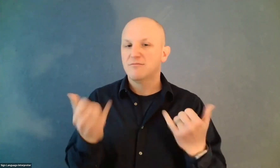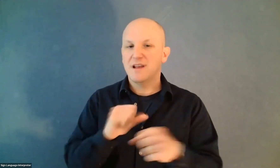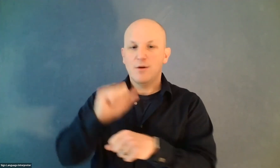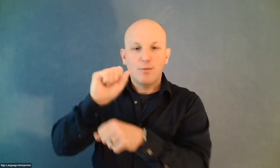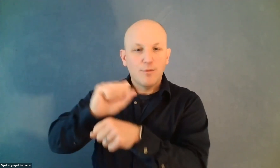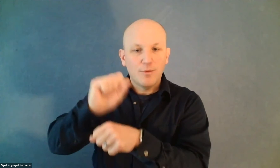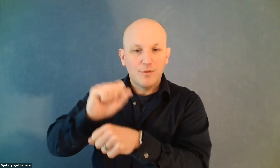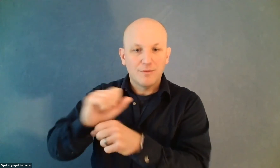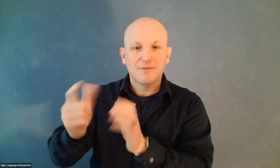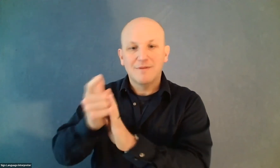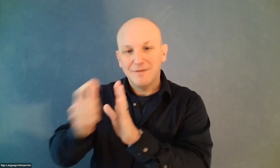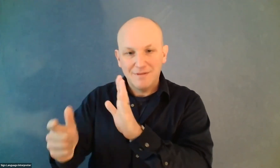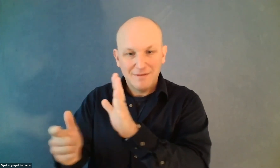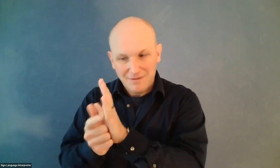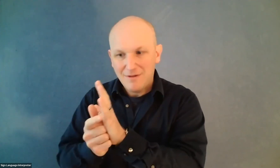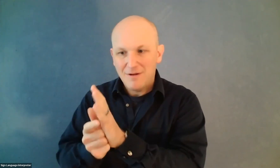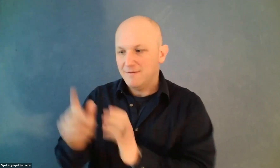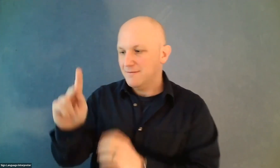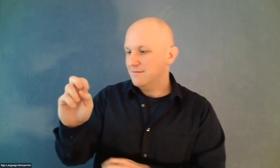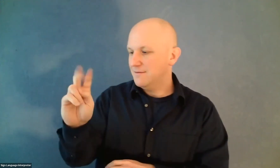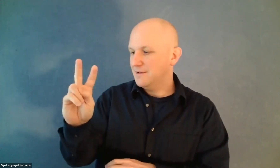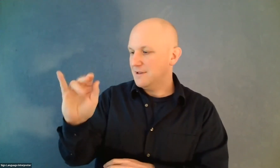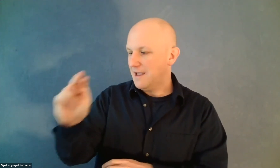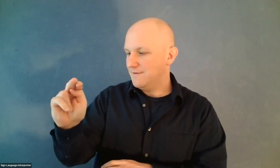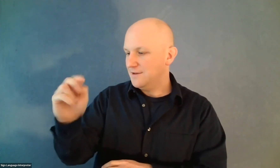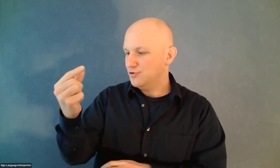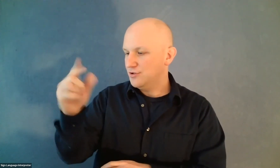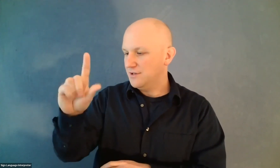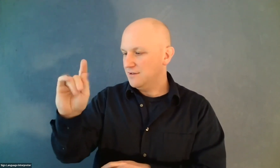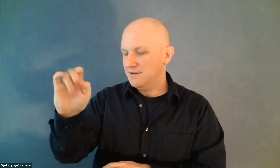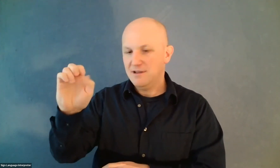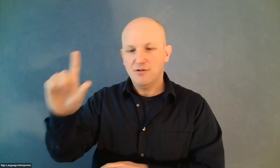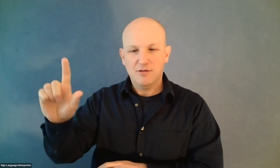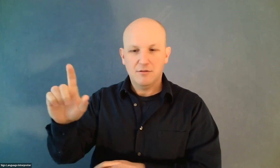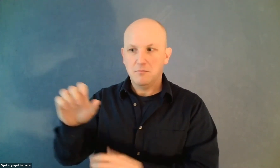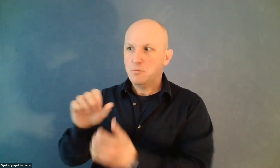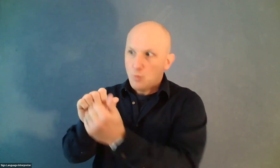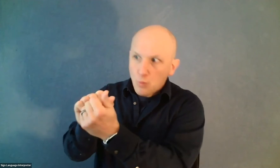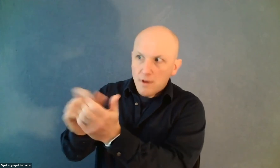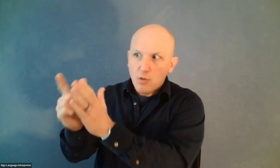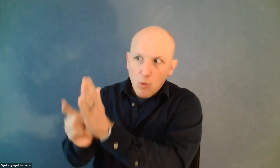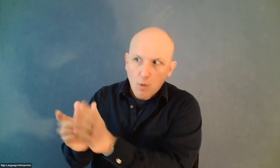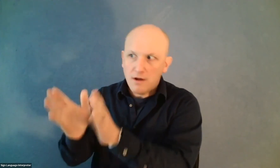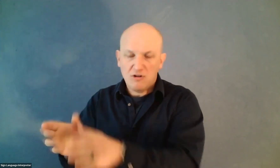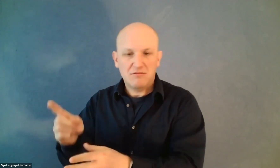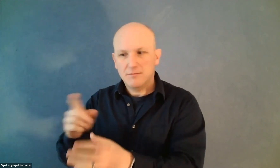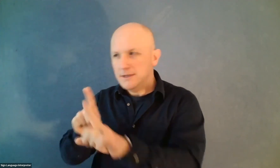Little. He's a civil rights attorney here in the Central Valley. I work on his cases with him as an